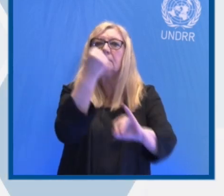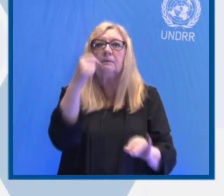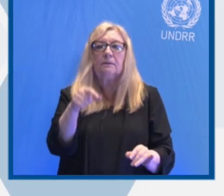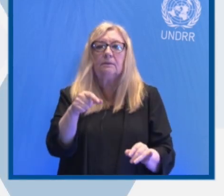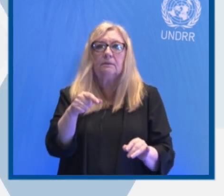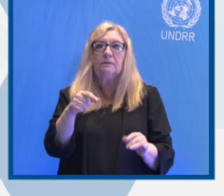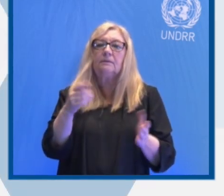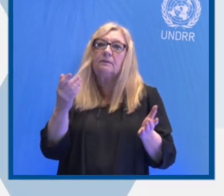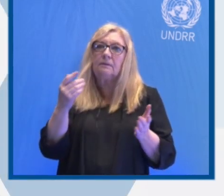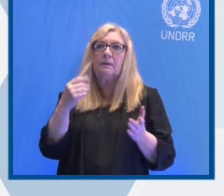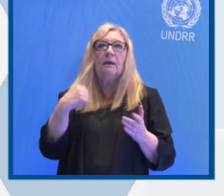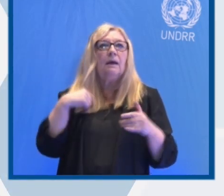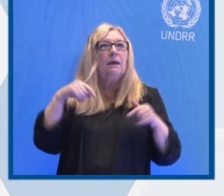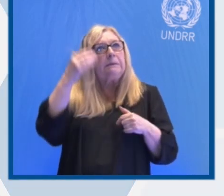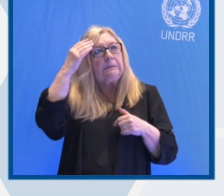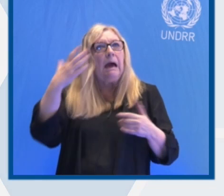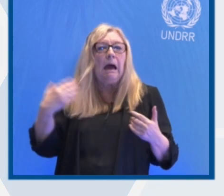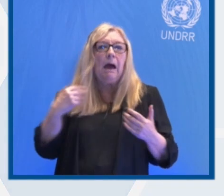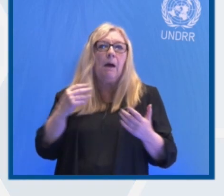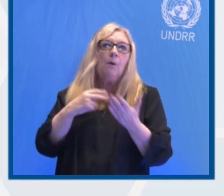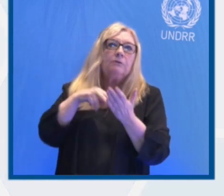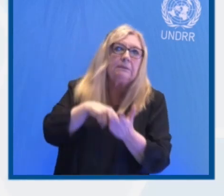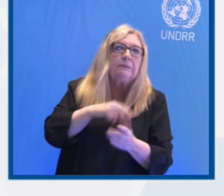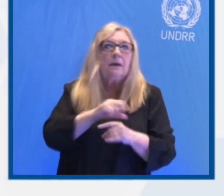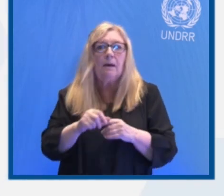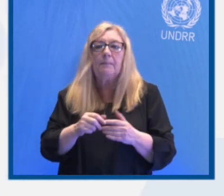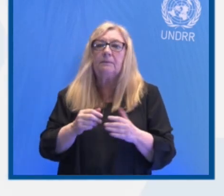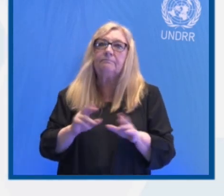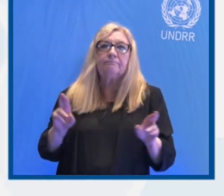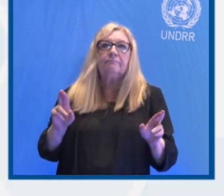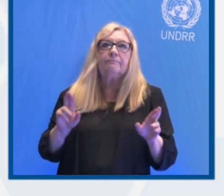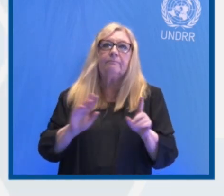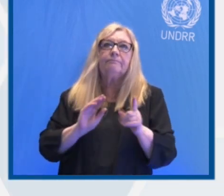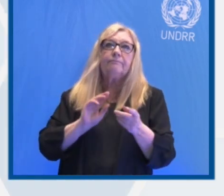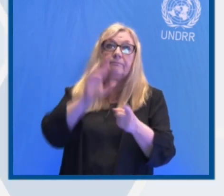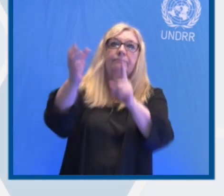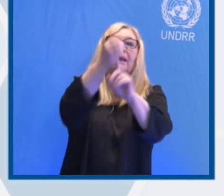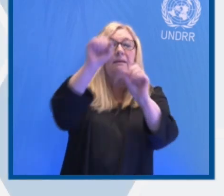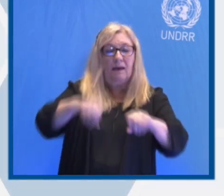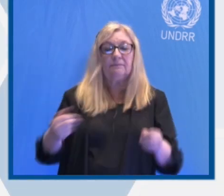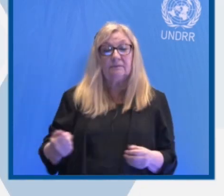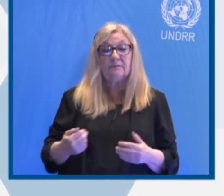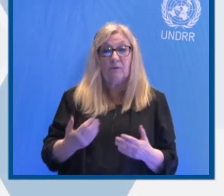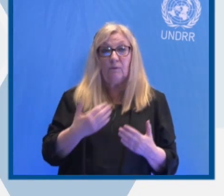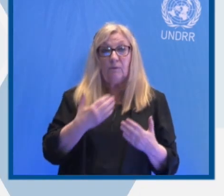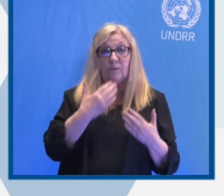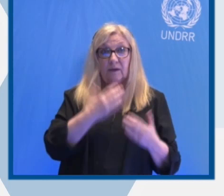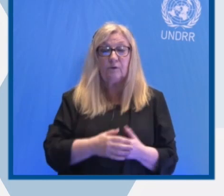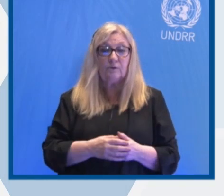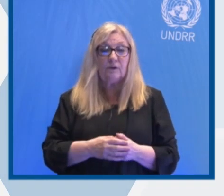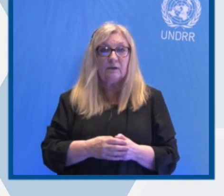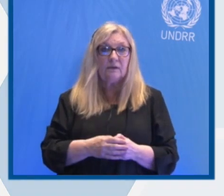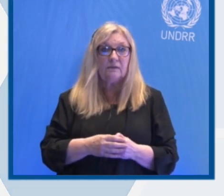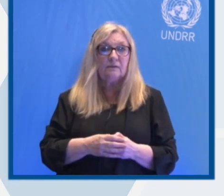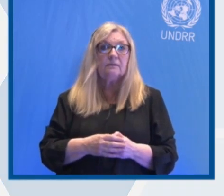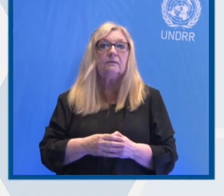about resilience than we do now. So thank you. Thank you very much, Rob, and also